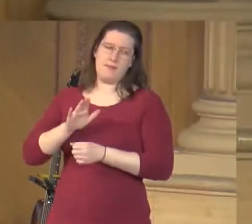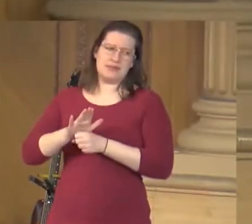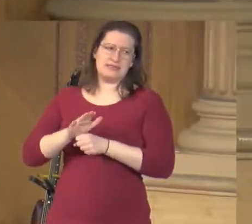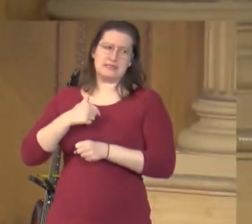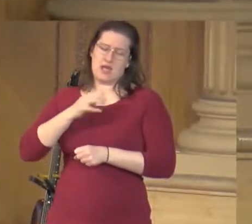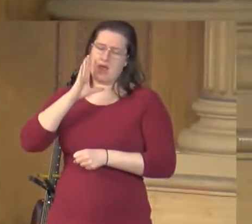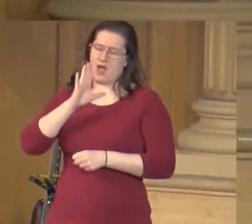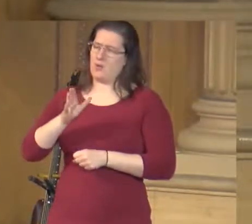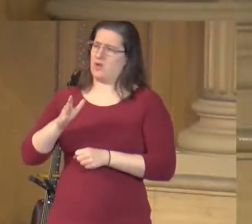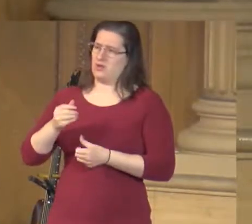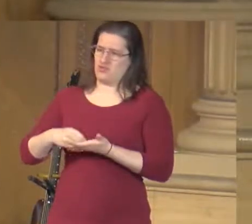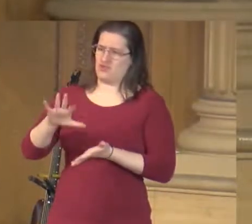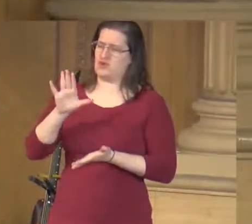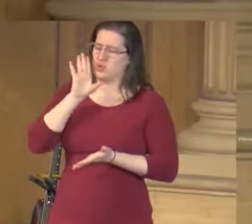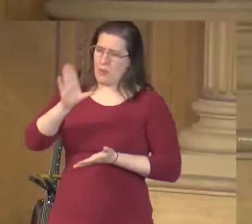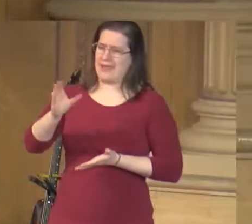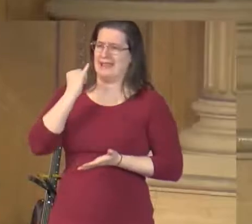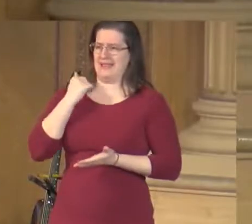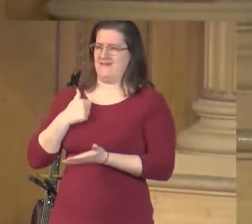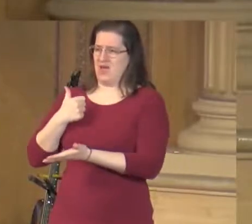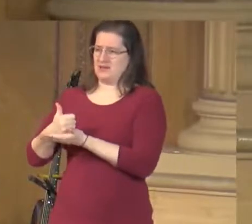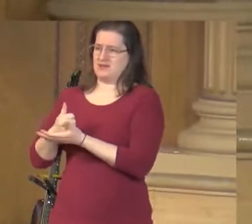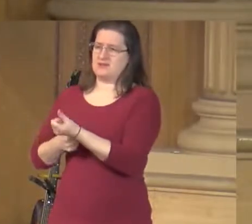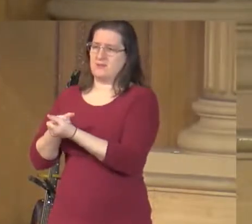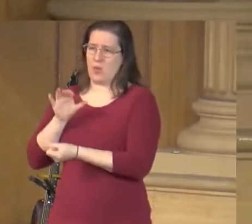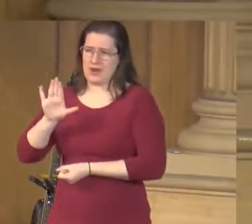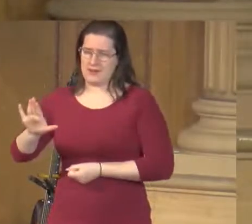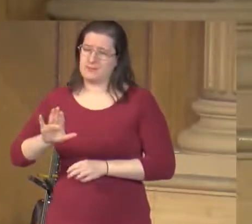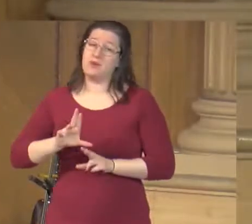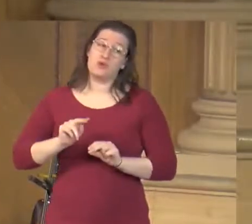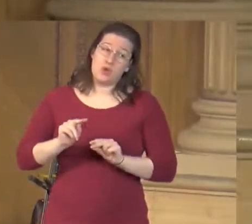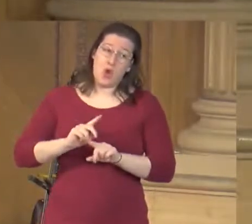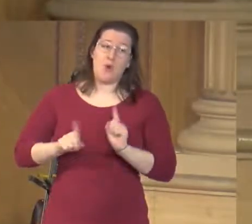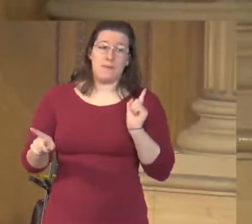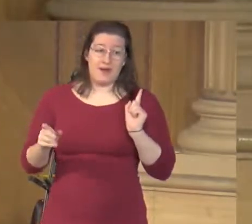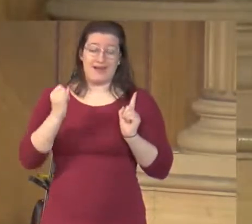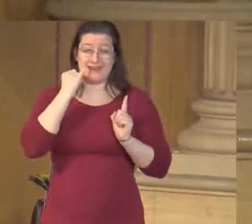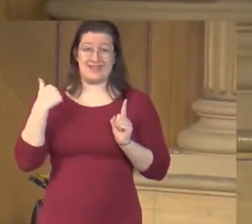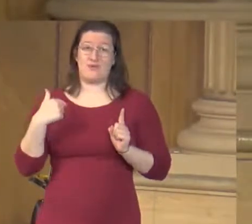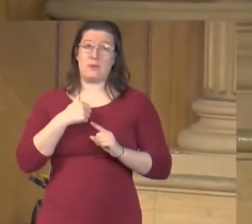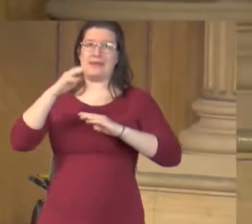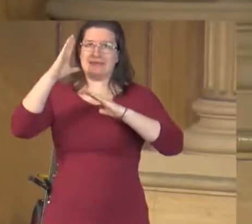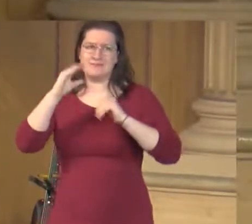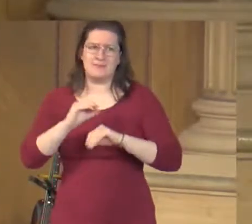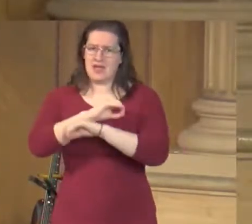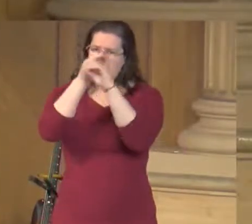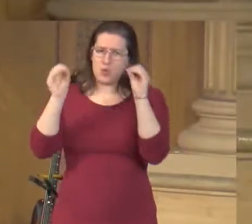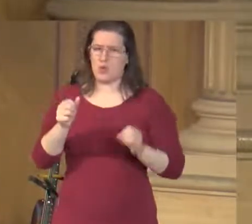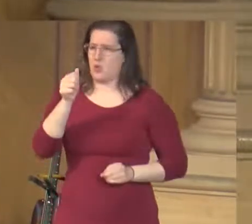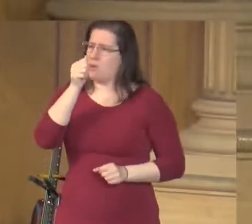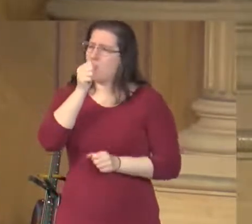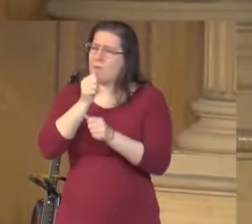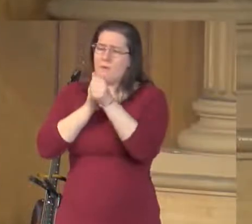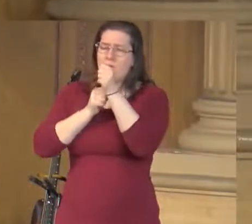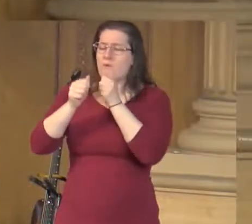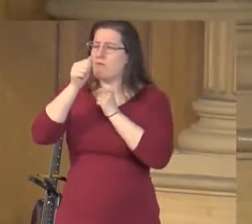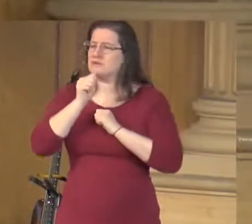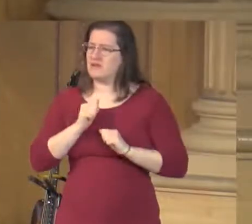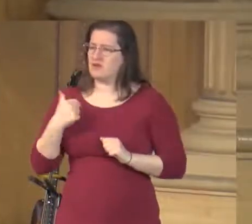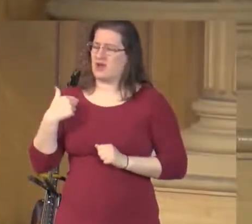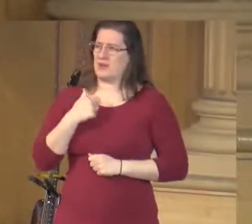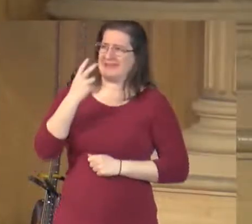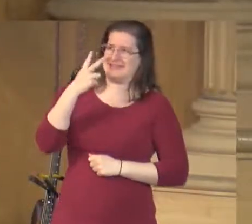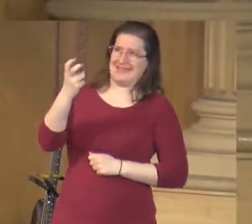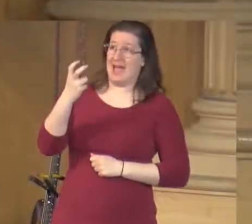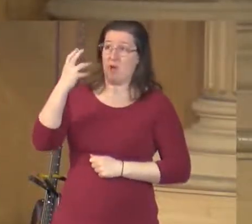prosperity gospel. When we get bitter against God when he allows suffering in our lives. When we question God's existence